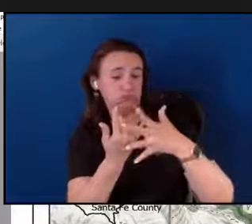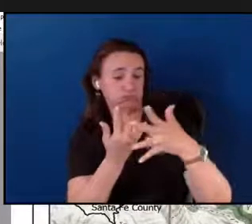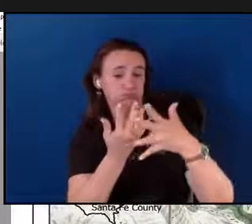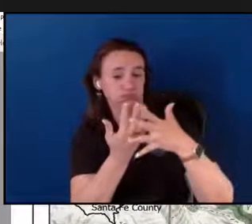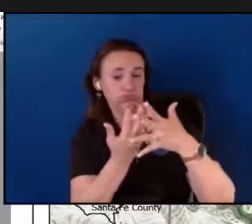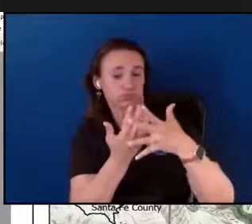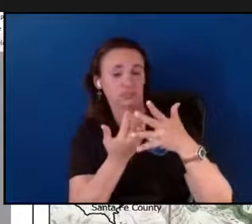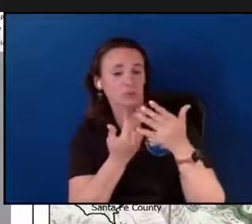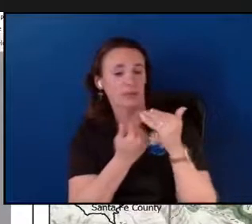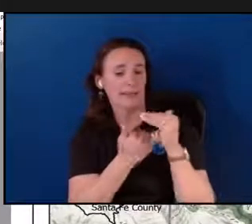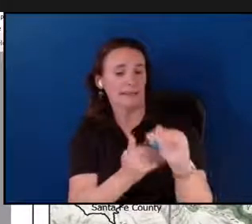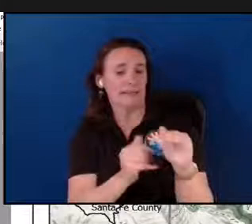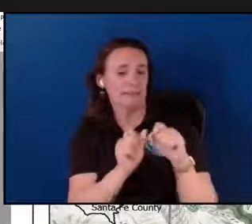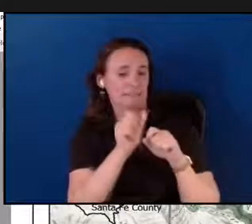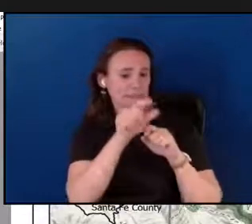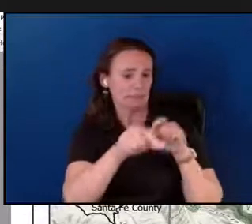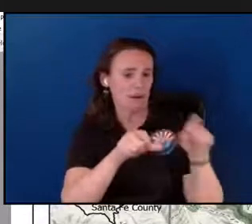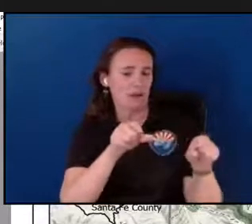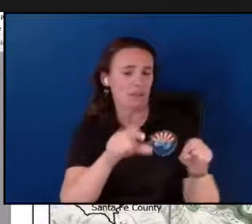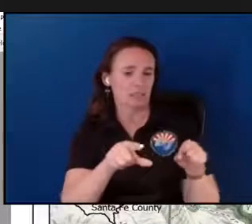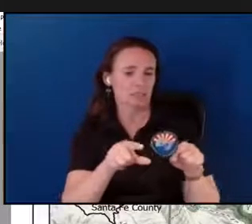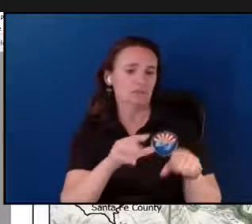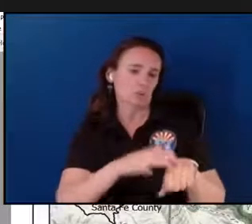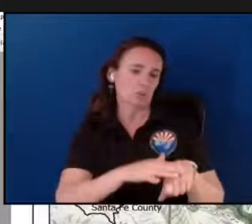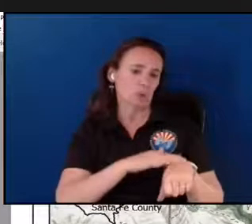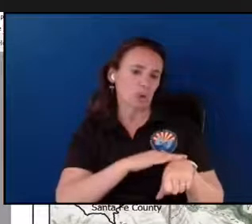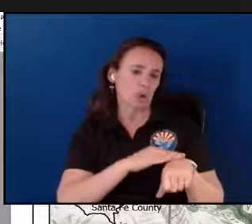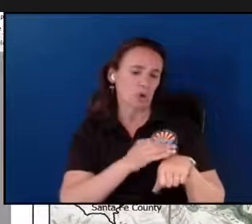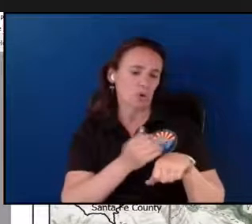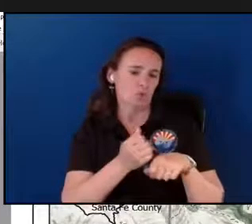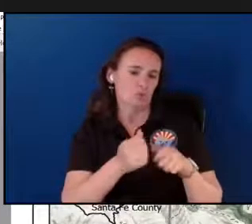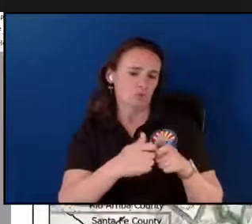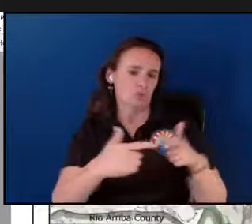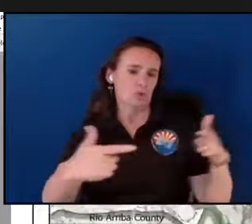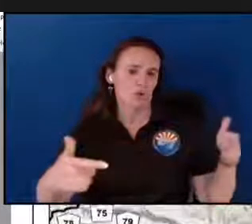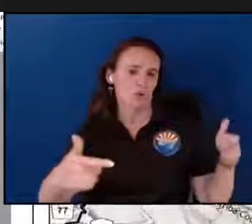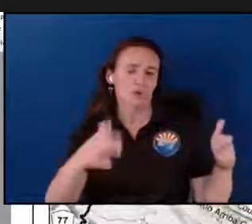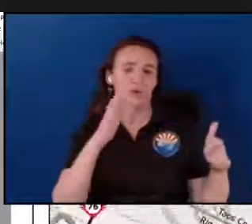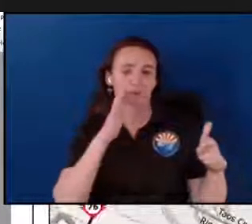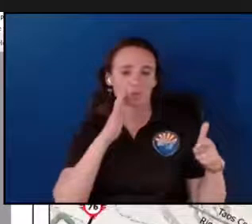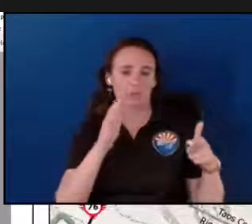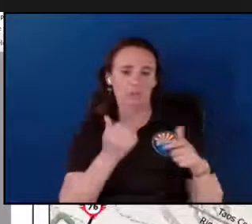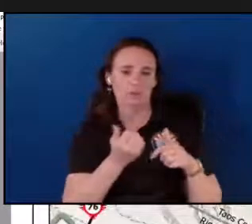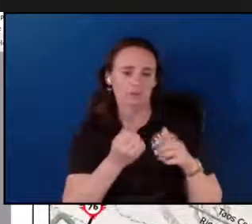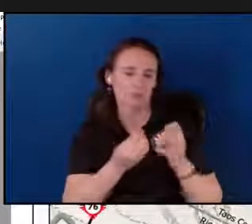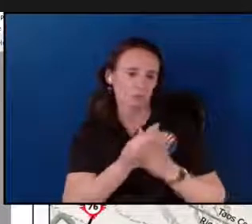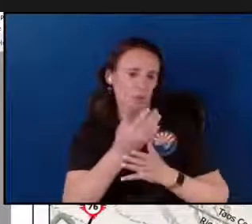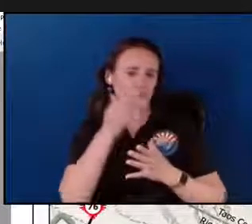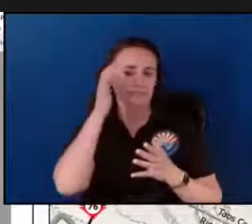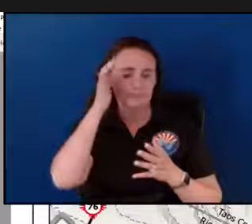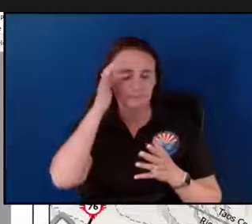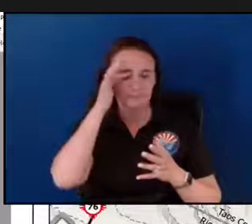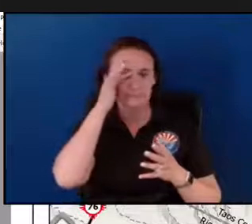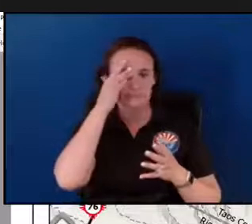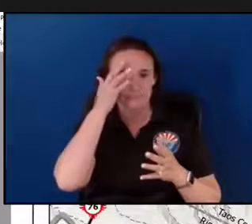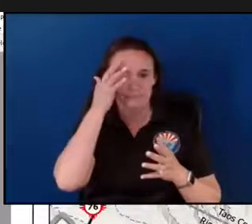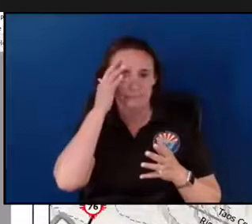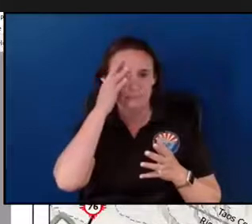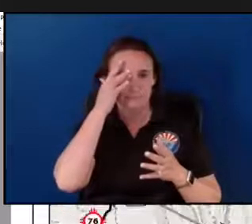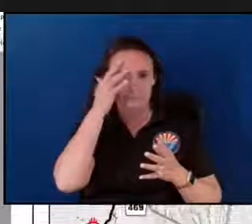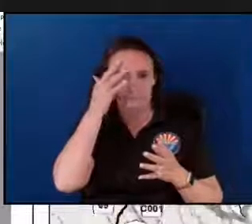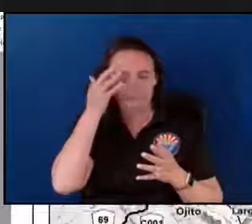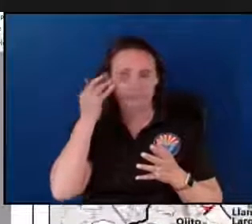the spotting and makes for slow growth, but that will continue to grow in that area. Not expecting much